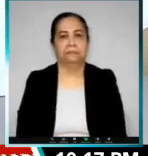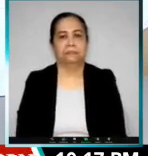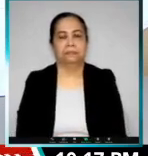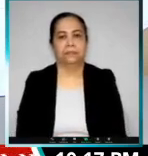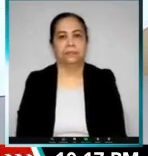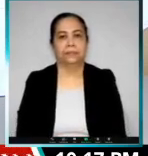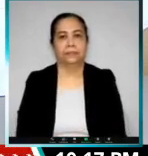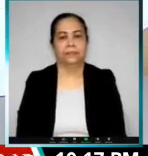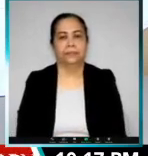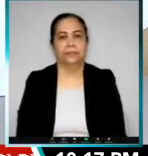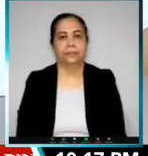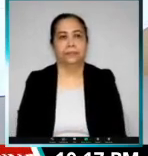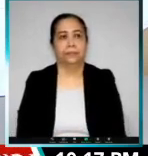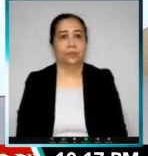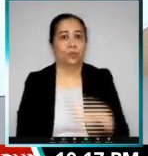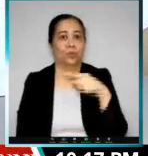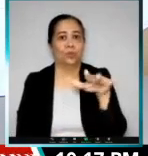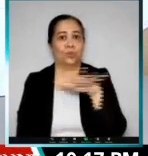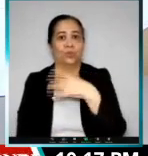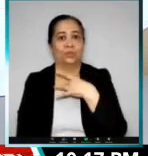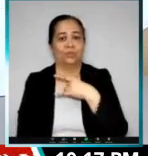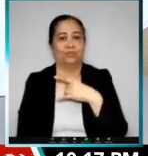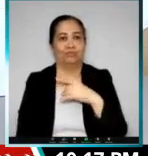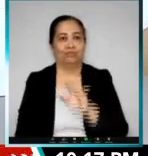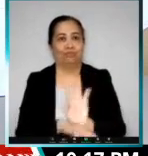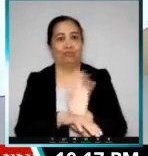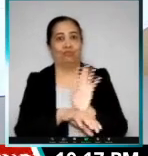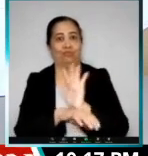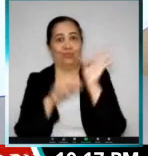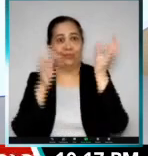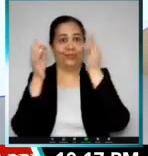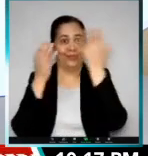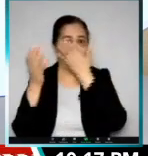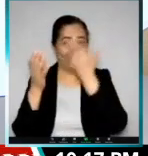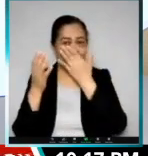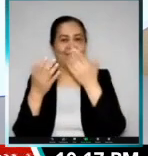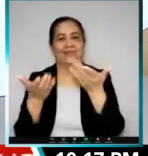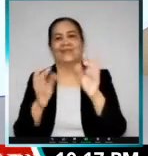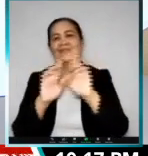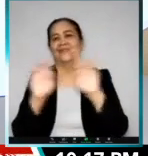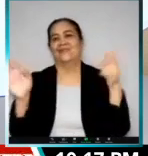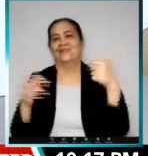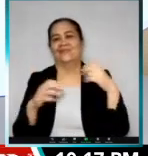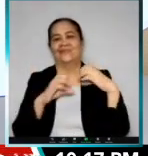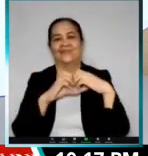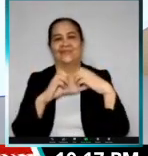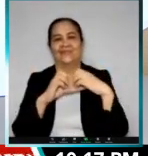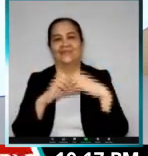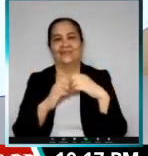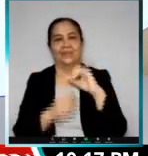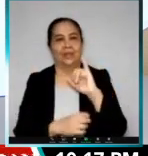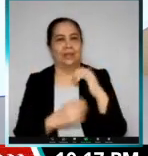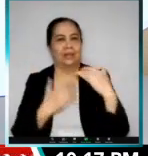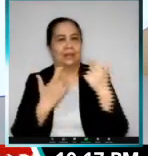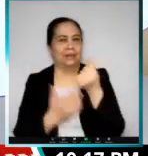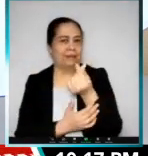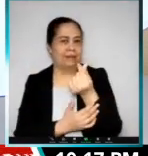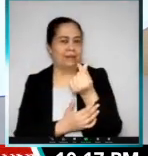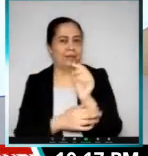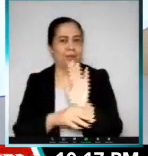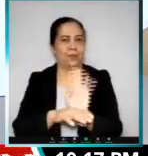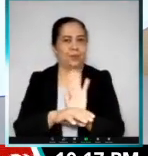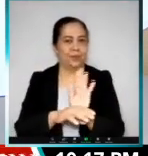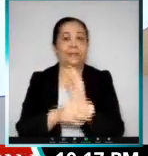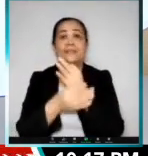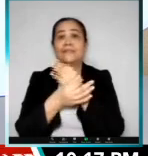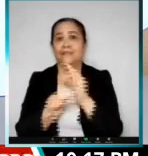Sa mga mahilig mag-movie marathon, sagot kayo ng bagong Kapuso Digital Channel na iHeart Movies. Libreng mapapanood